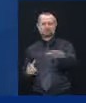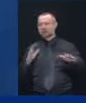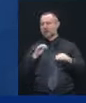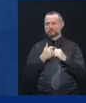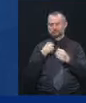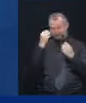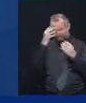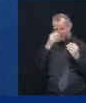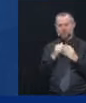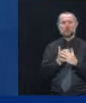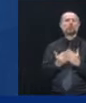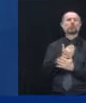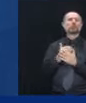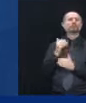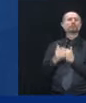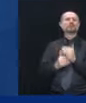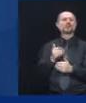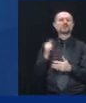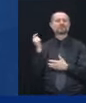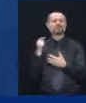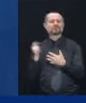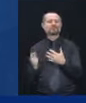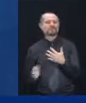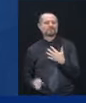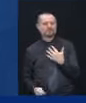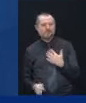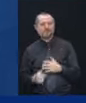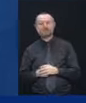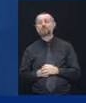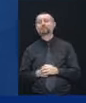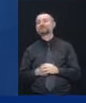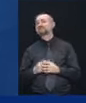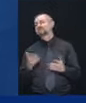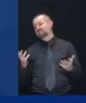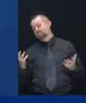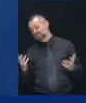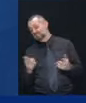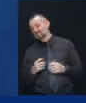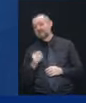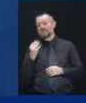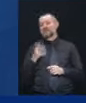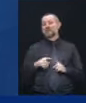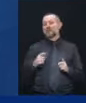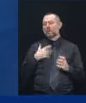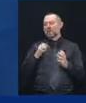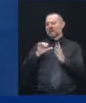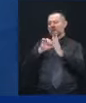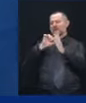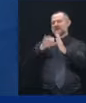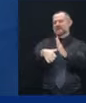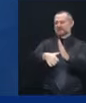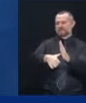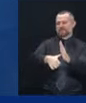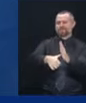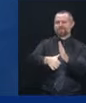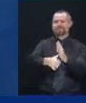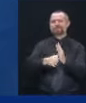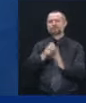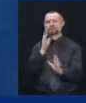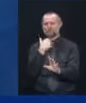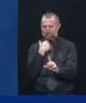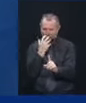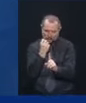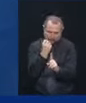But it is still clear, and let's just understand the scope of where we